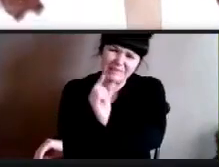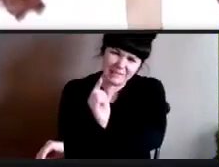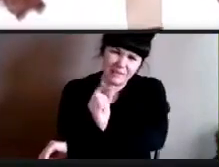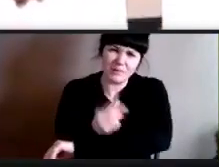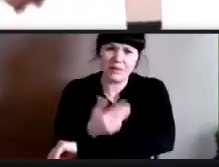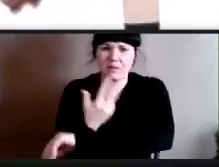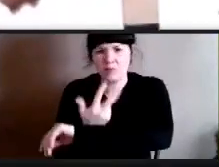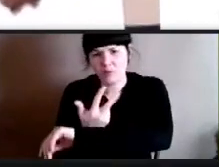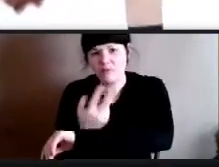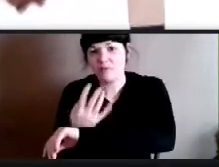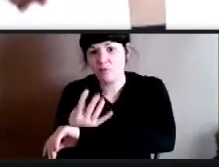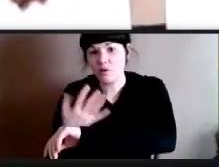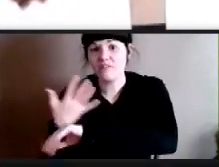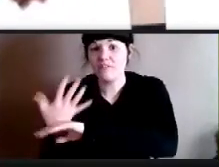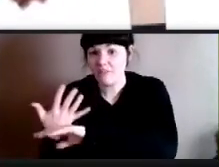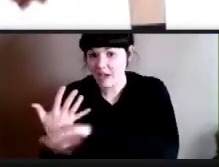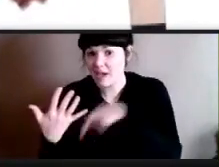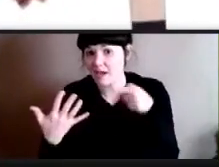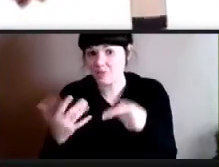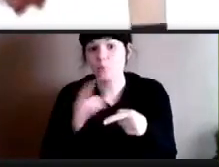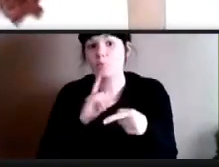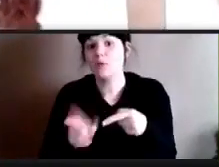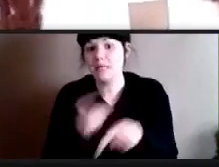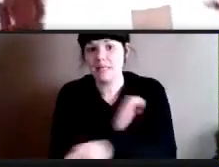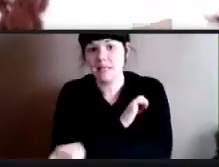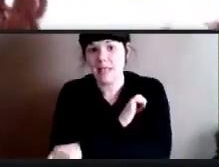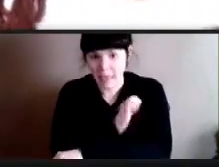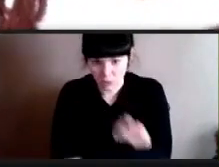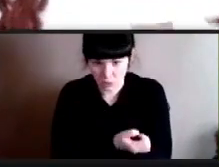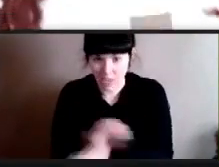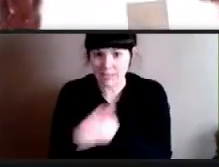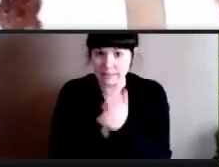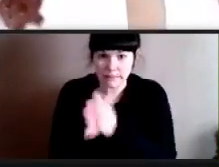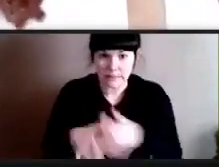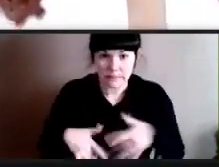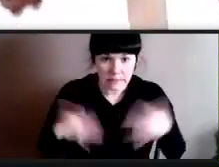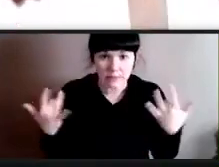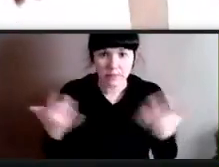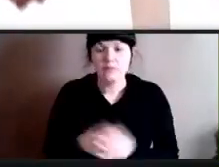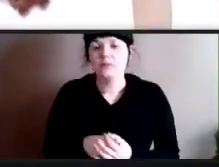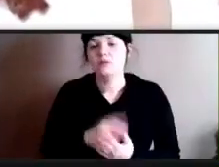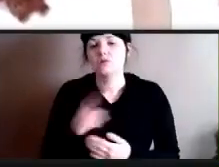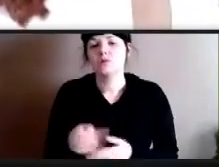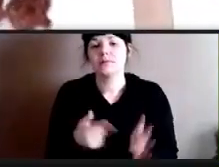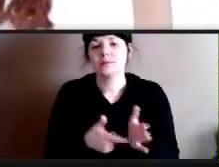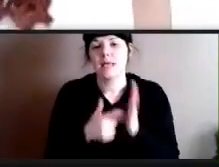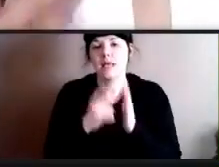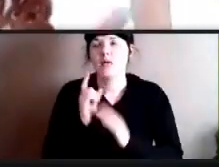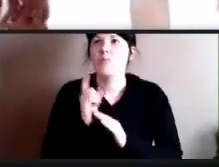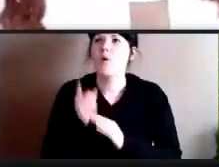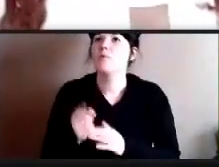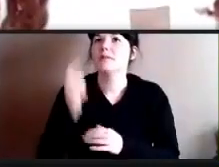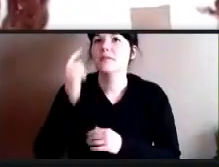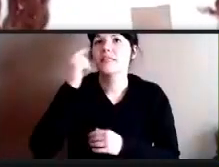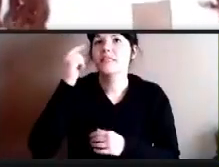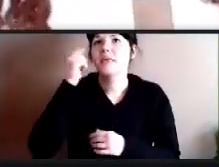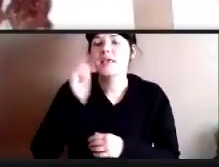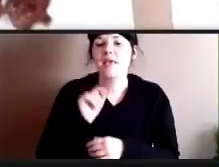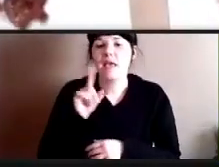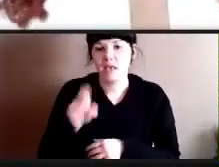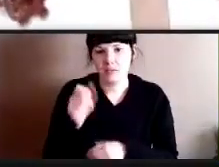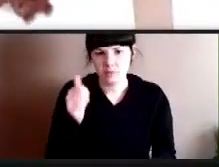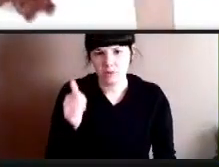to 5, I'm feeling really energized. Just take a moment to ask yourself, check in with